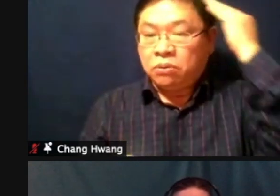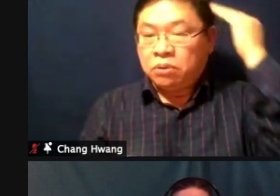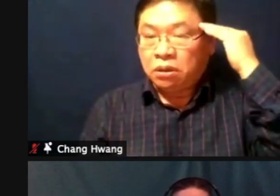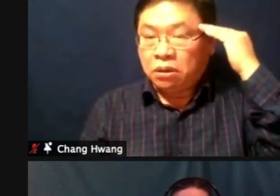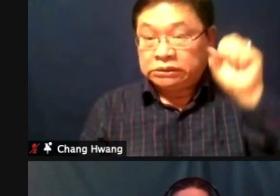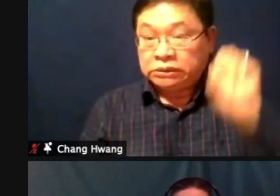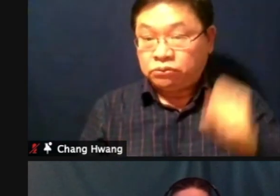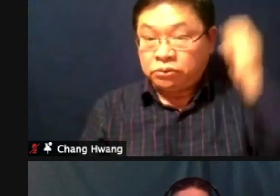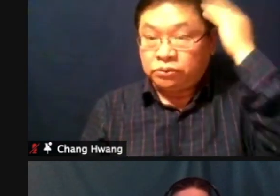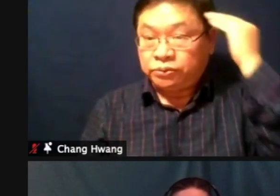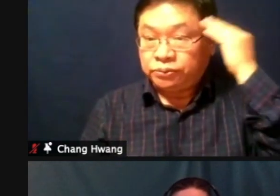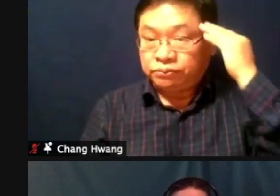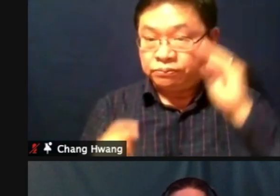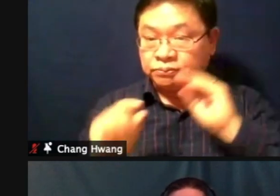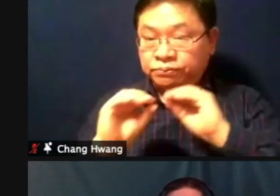translations.